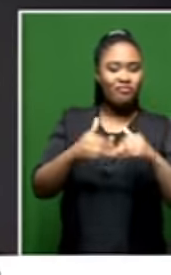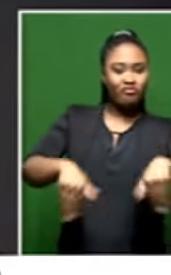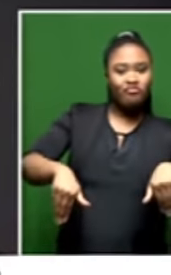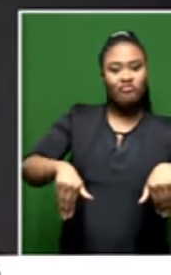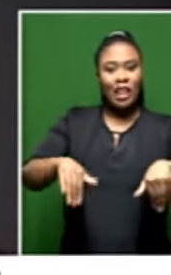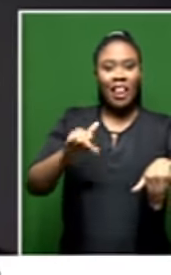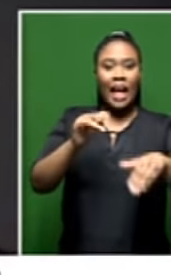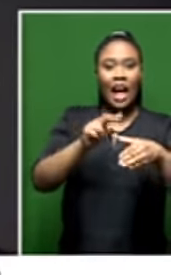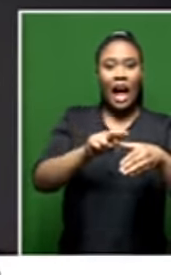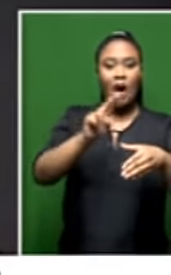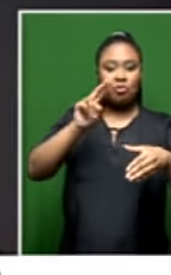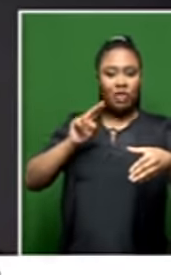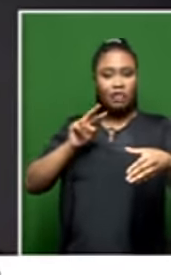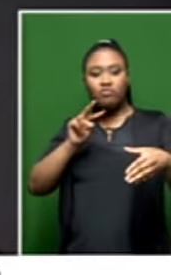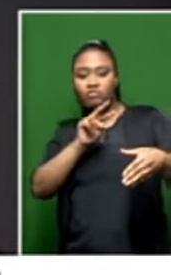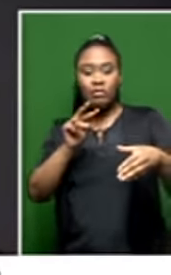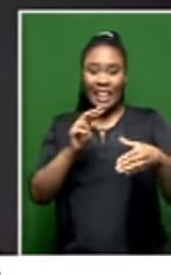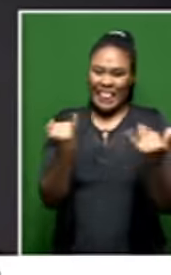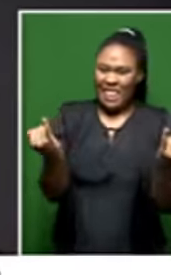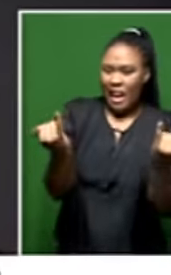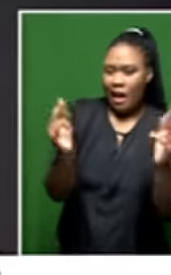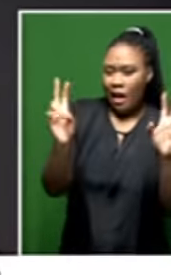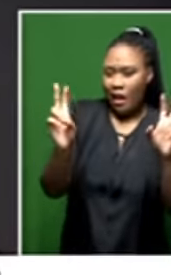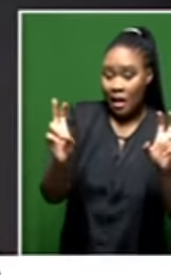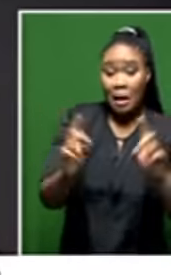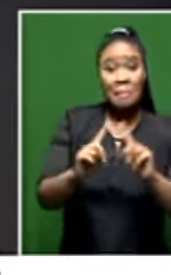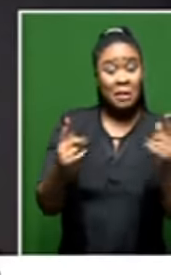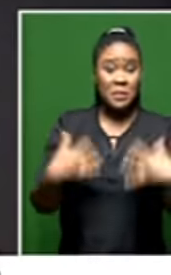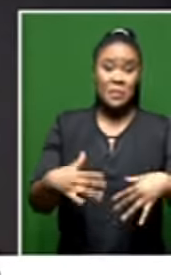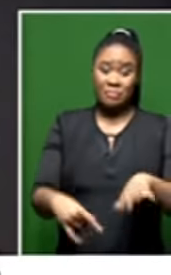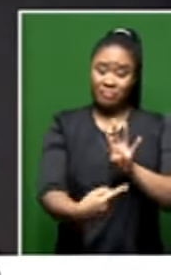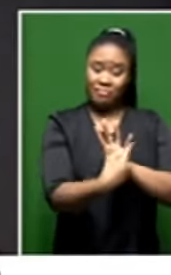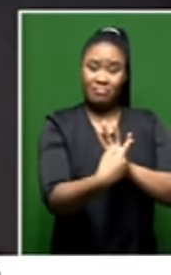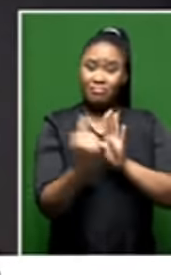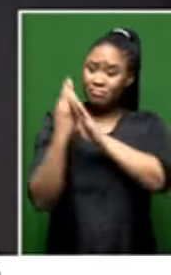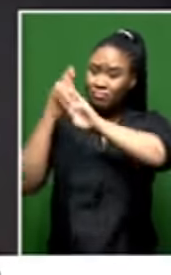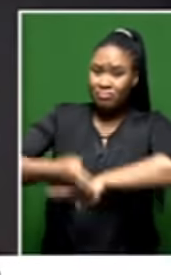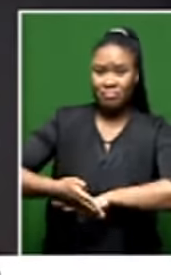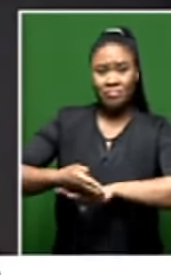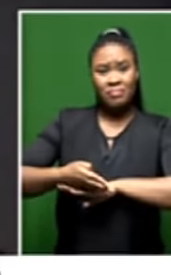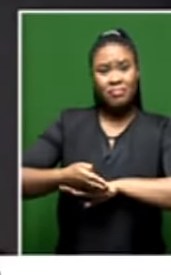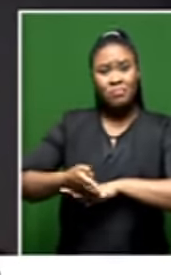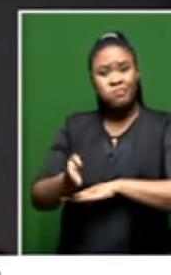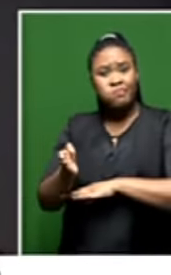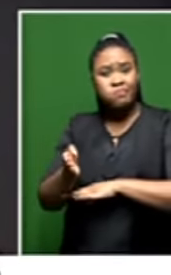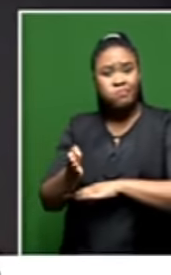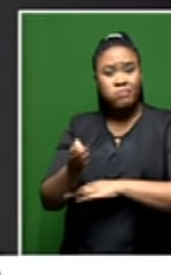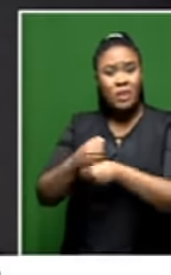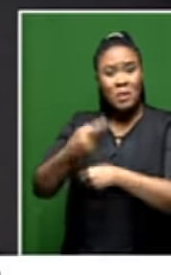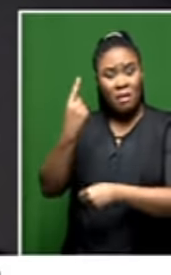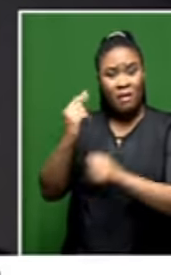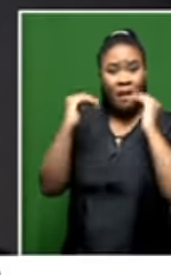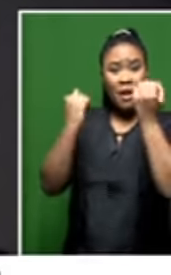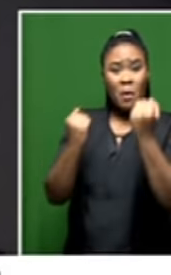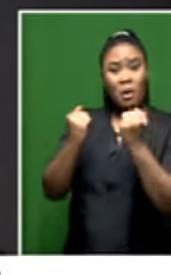look like an outsider. But as you allude to, he's got a proven track record as a leader of busiest courts in the